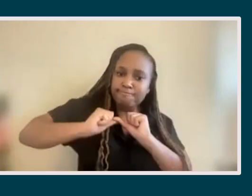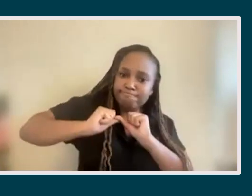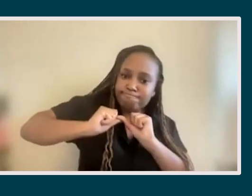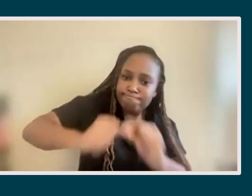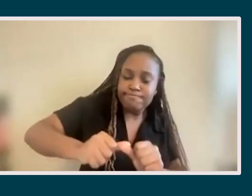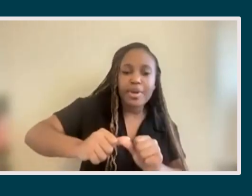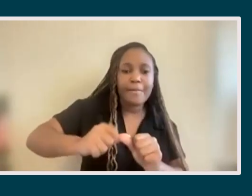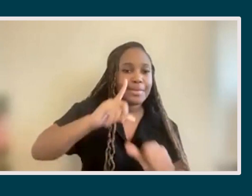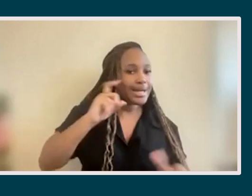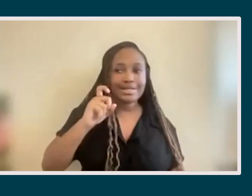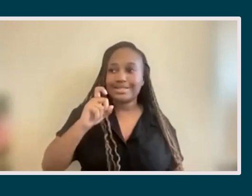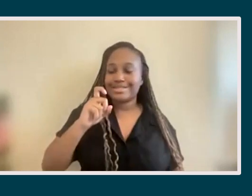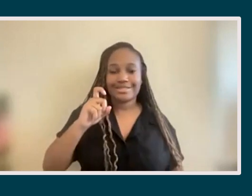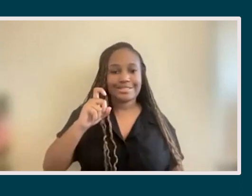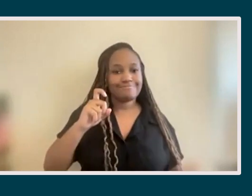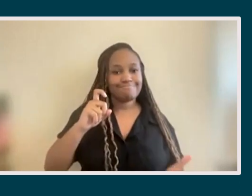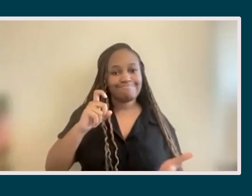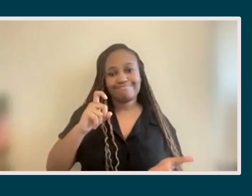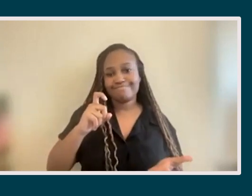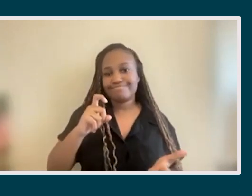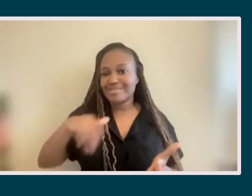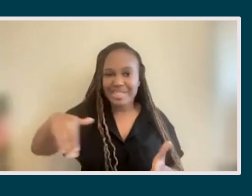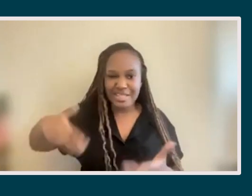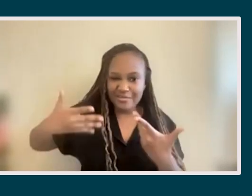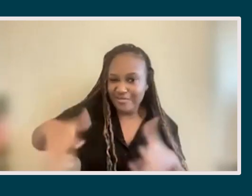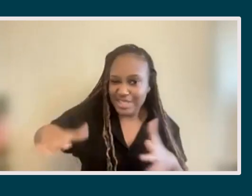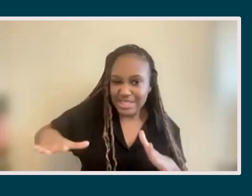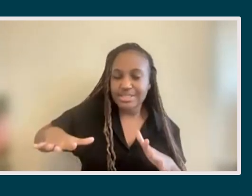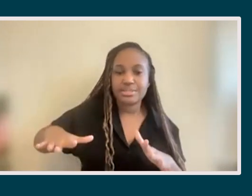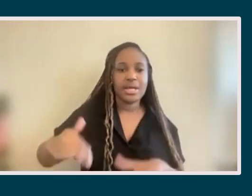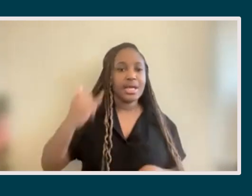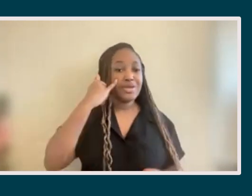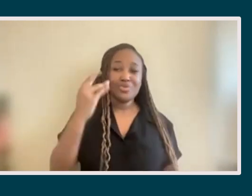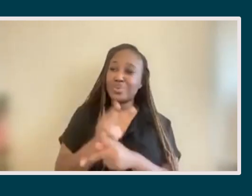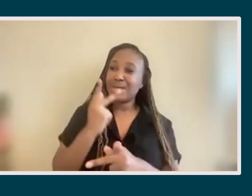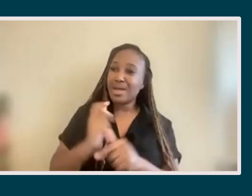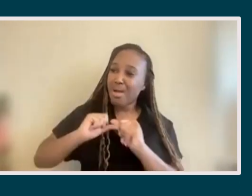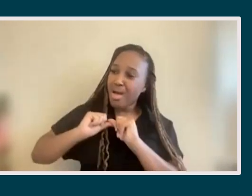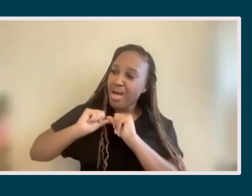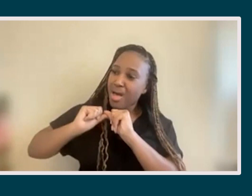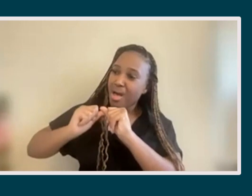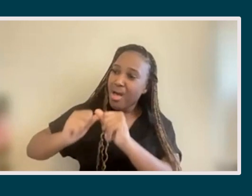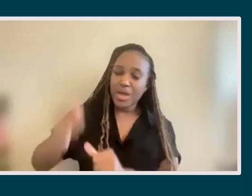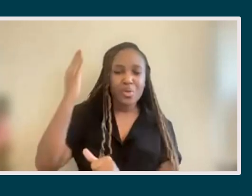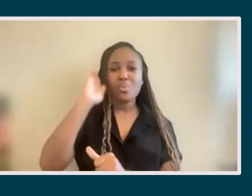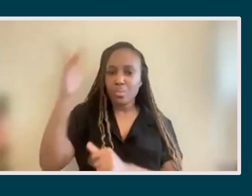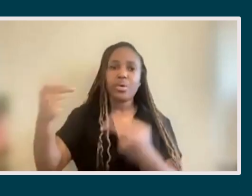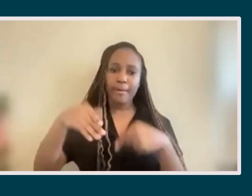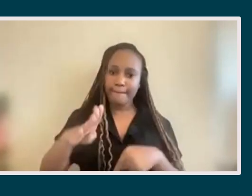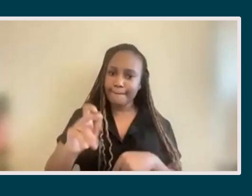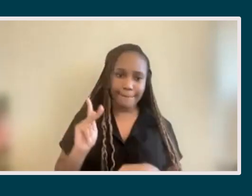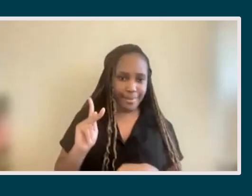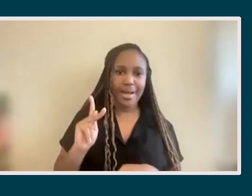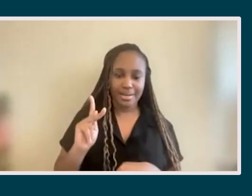done. It's making fashions. If you keep it long enough, it comes back in. Your skirt length will be